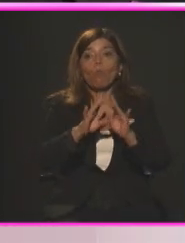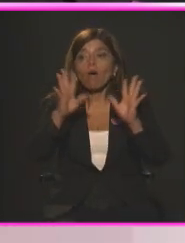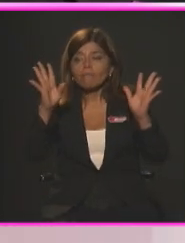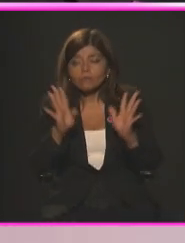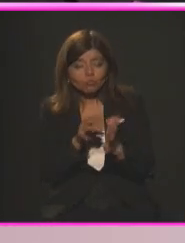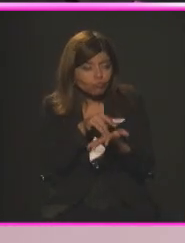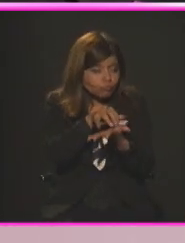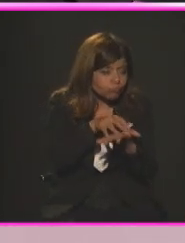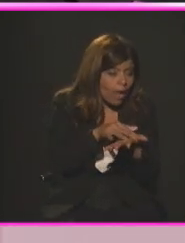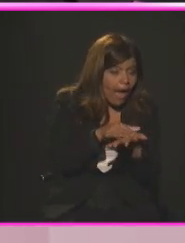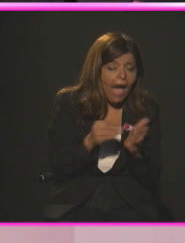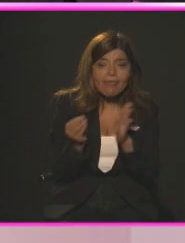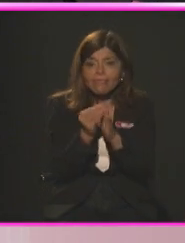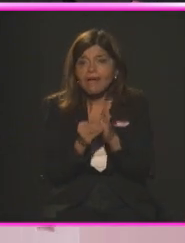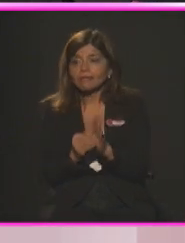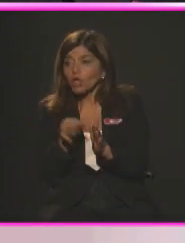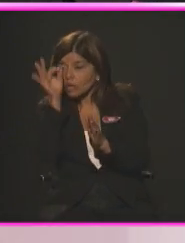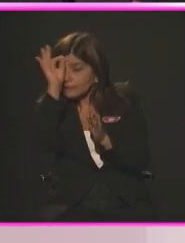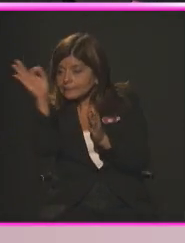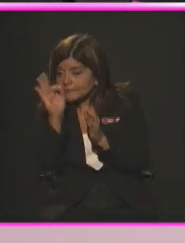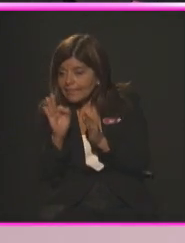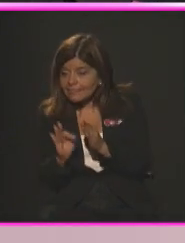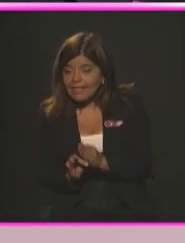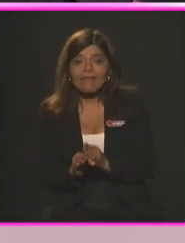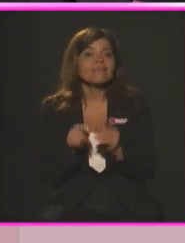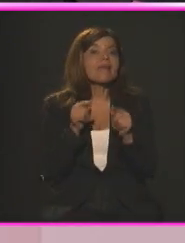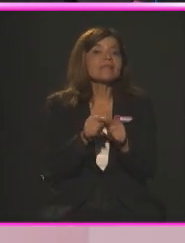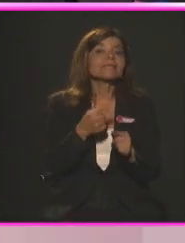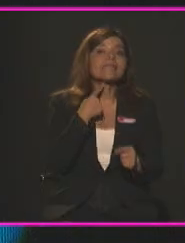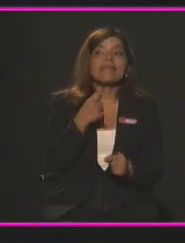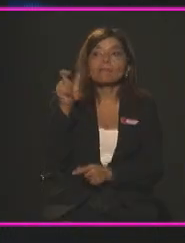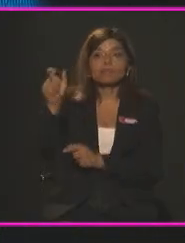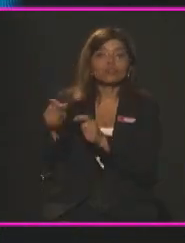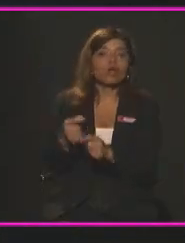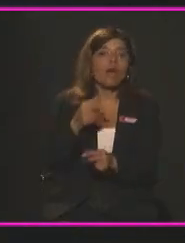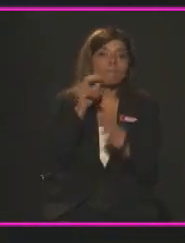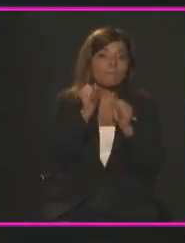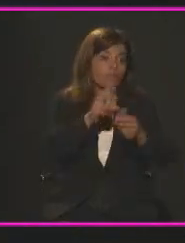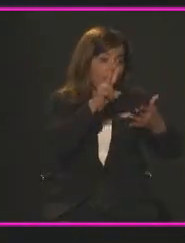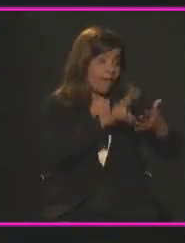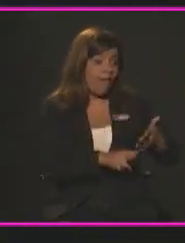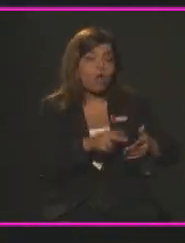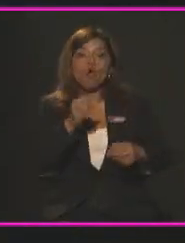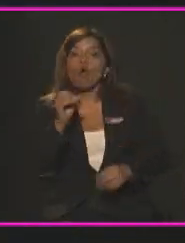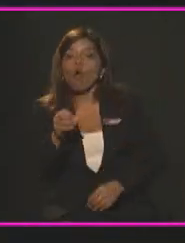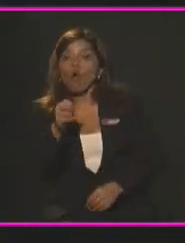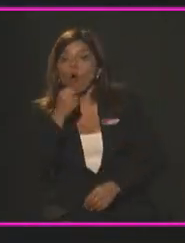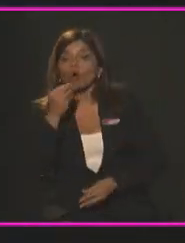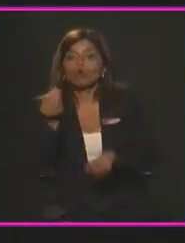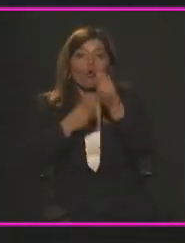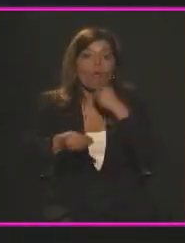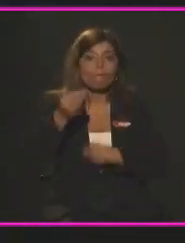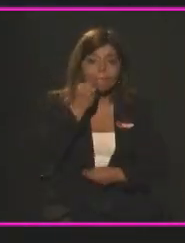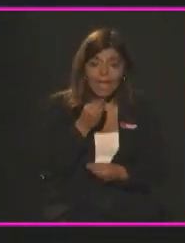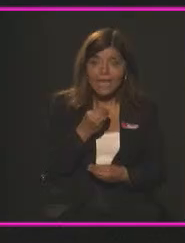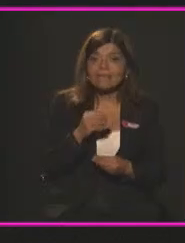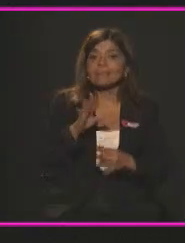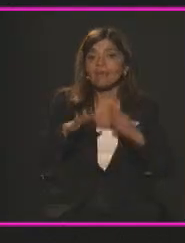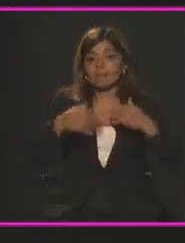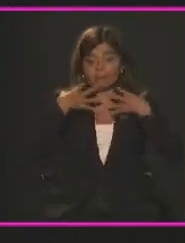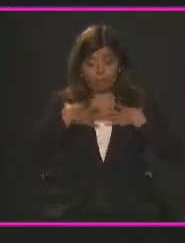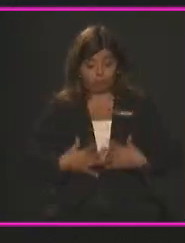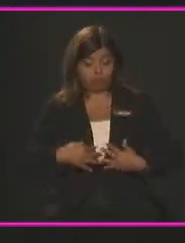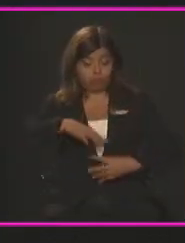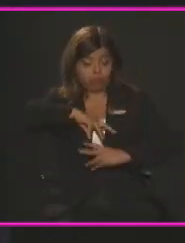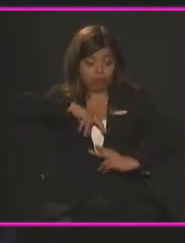level what particular people should eat based on their microbiome, their genome, and other parameters. We're